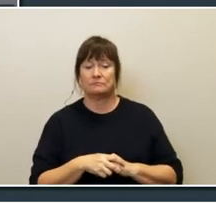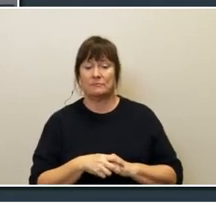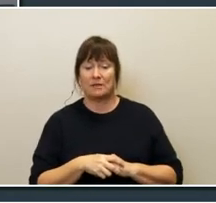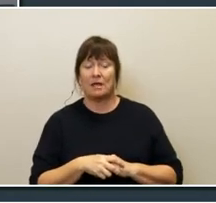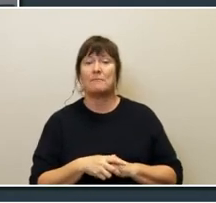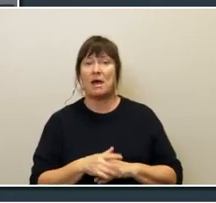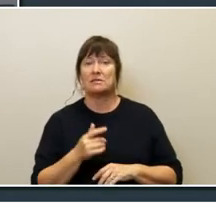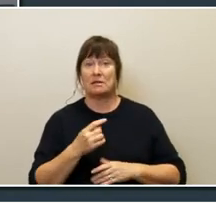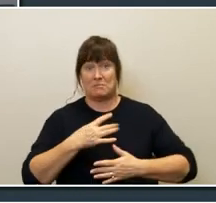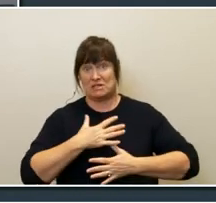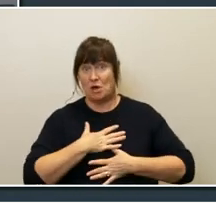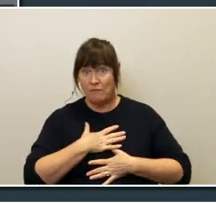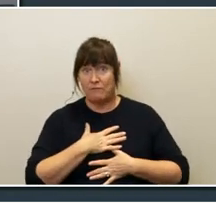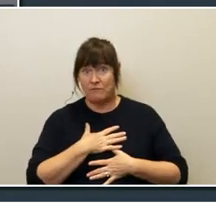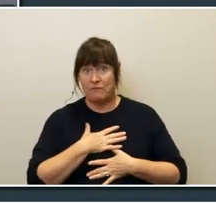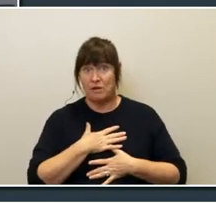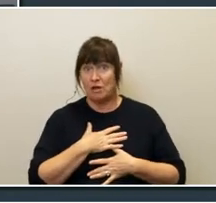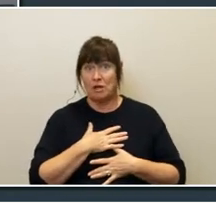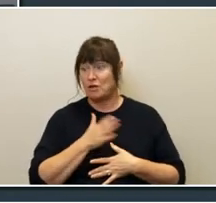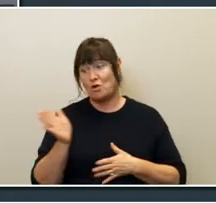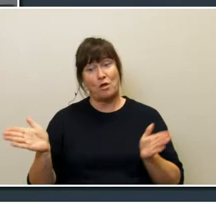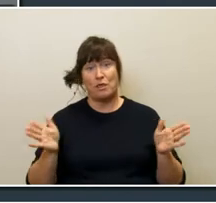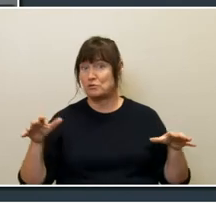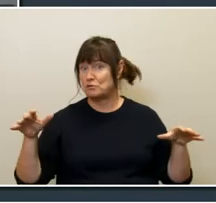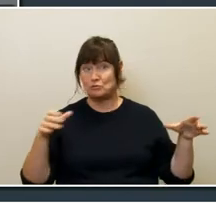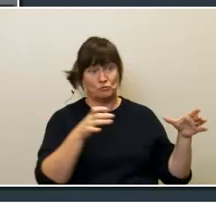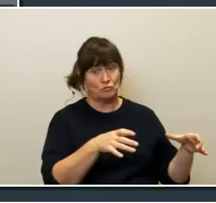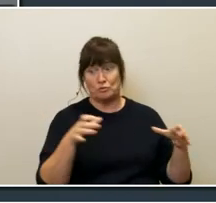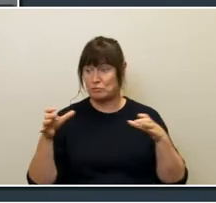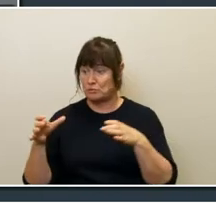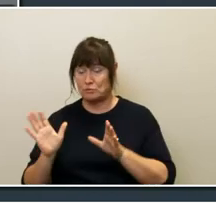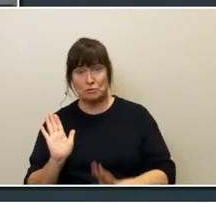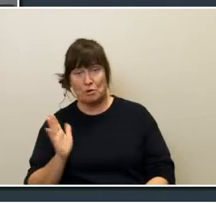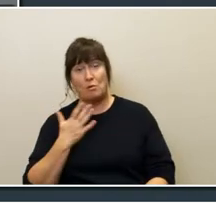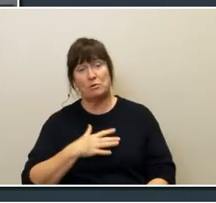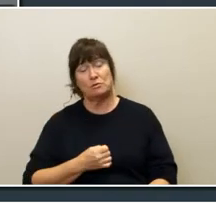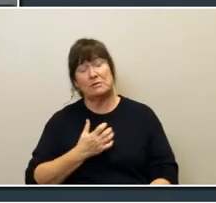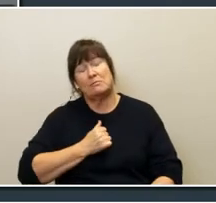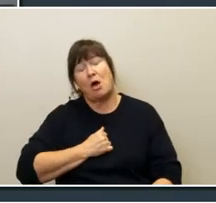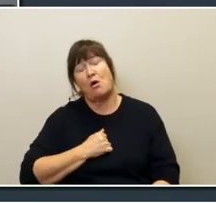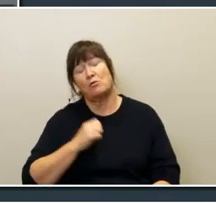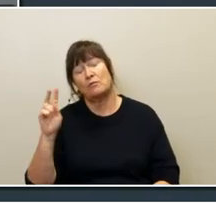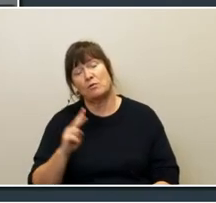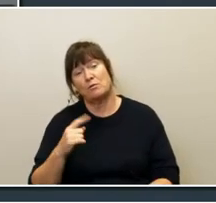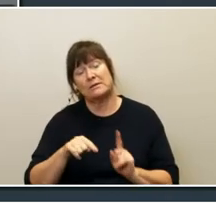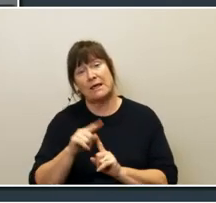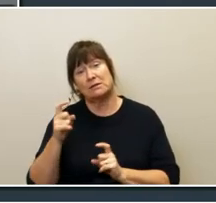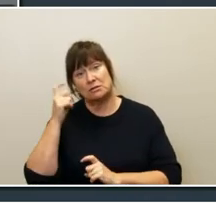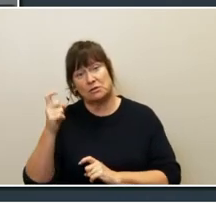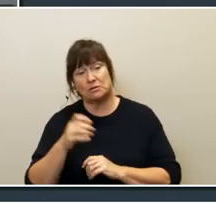But I speak for myself, not on the behalf of any of these groups today, and I wanted to express my views and